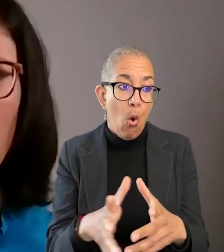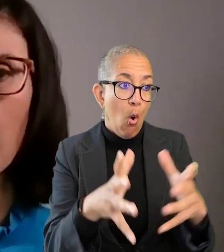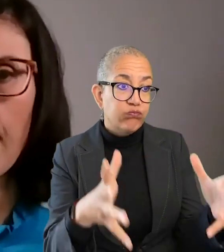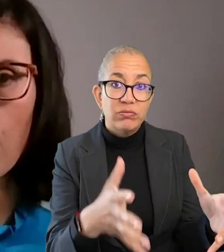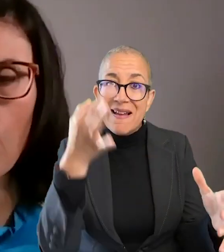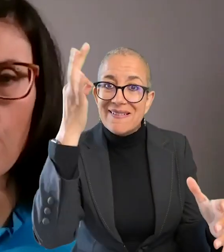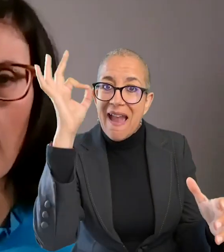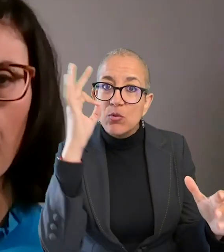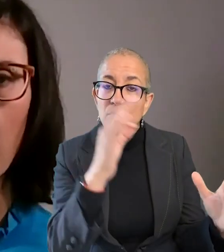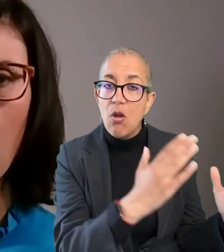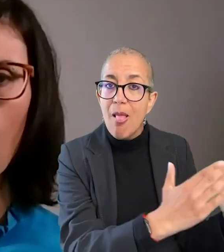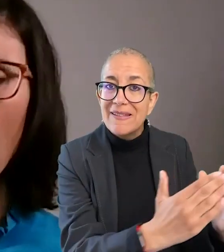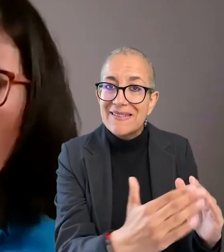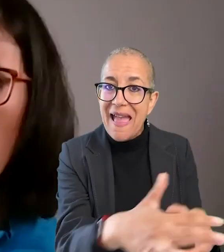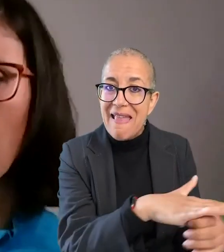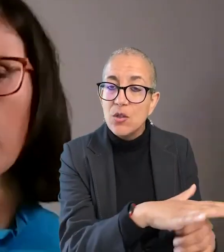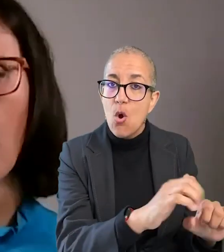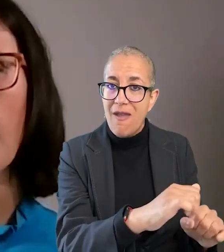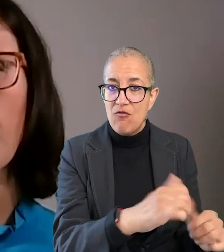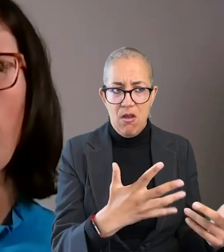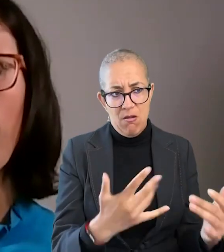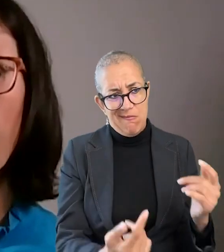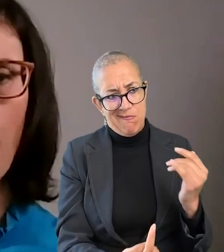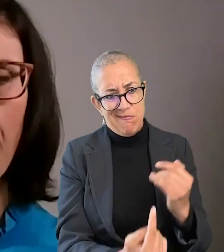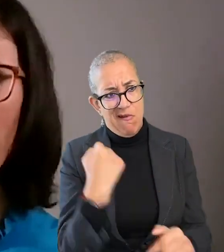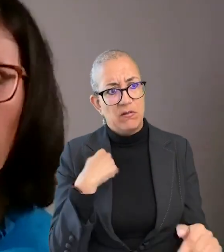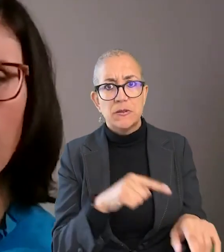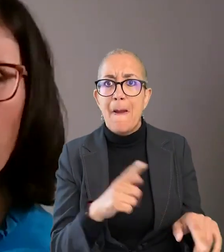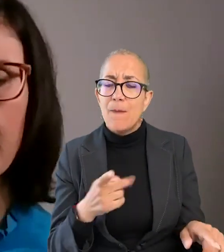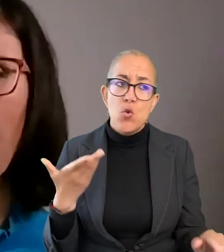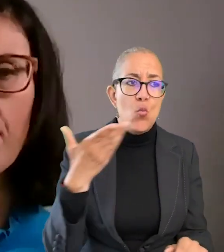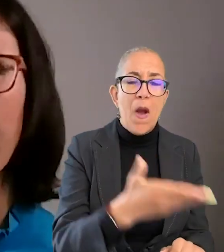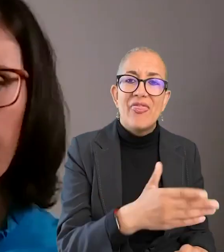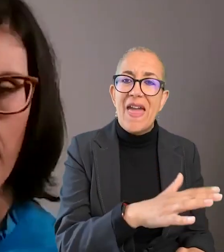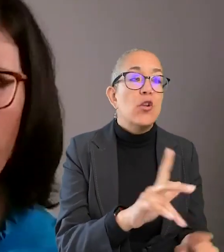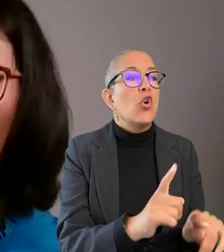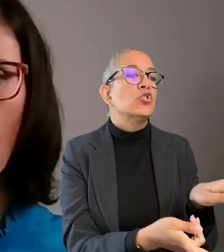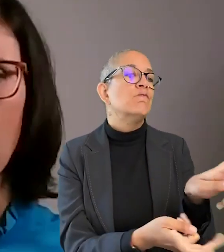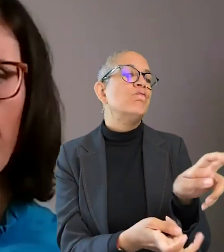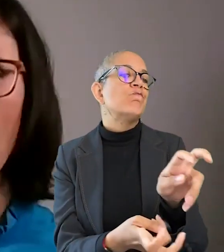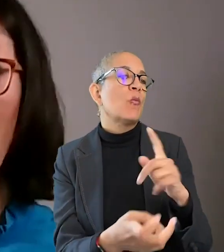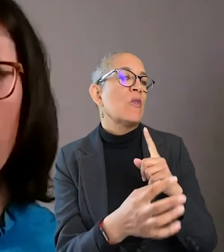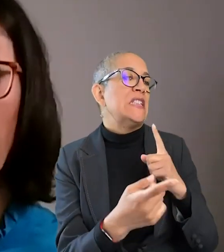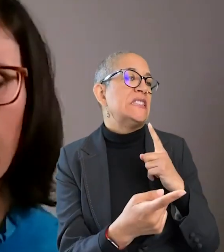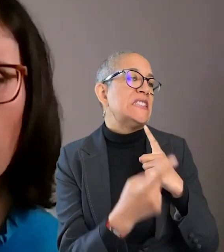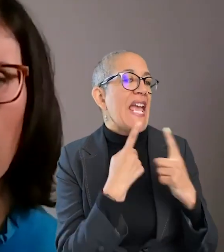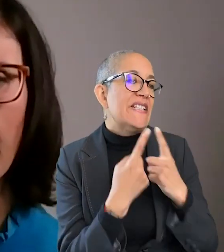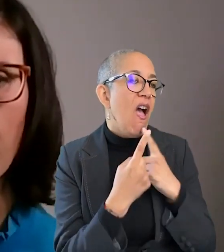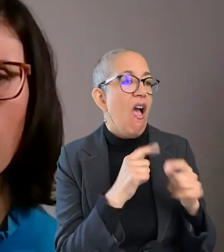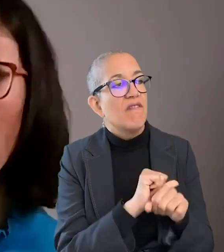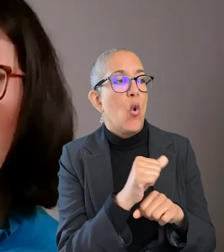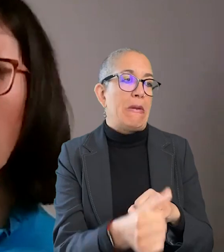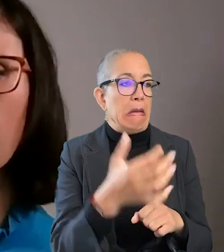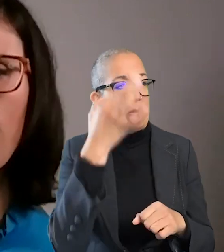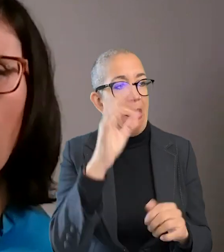council estate in your local area, when was the last time that you went there, not to just gather data for, whenever the next council